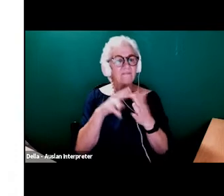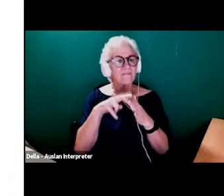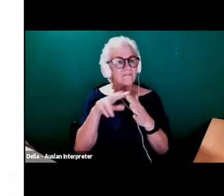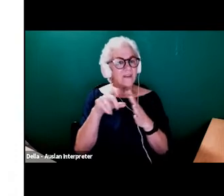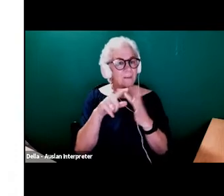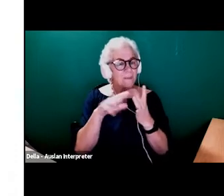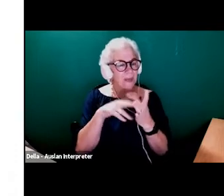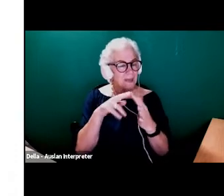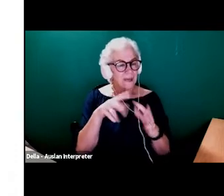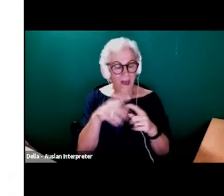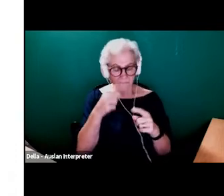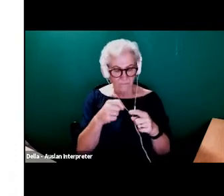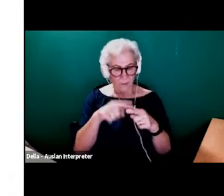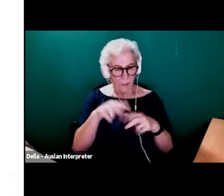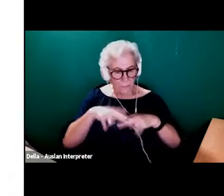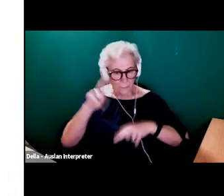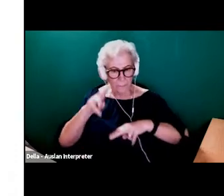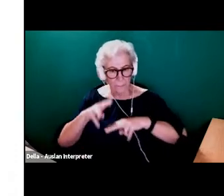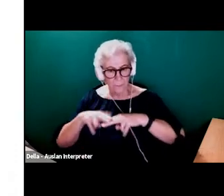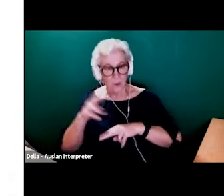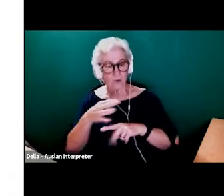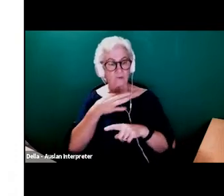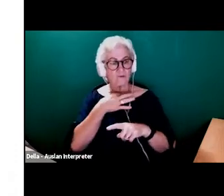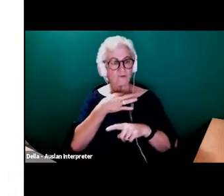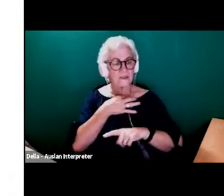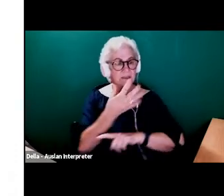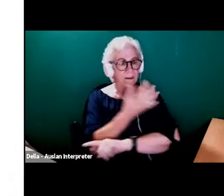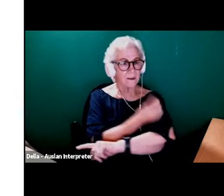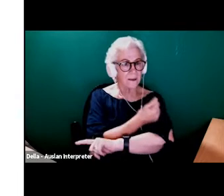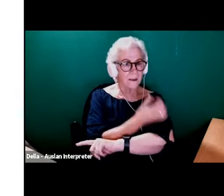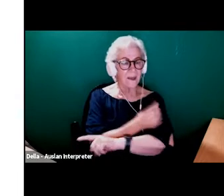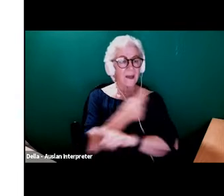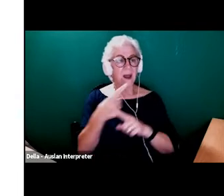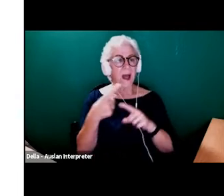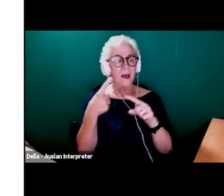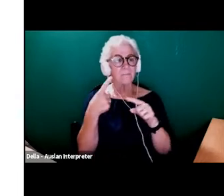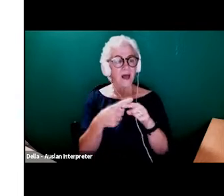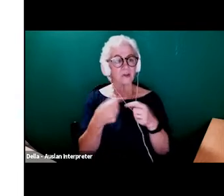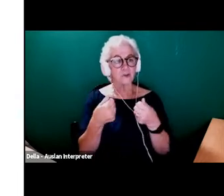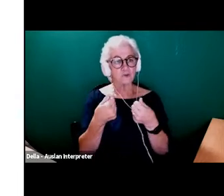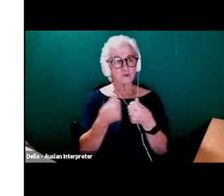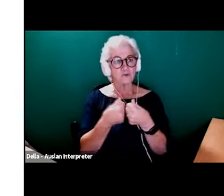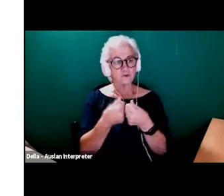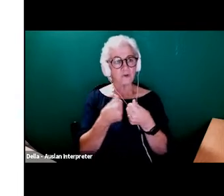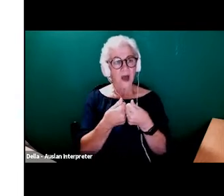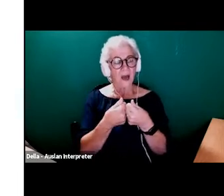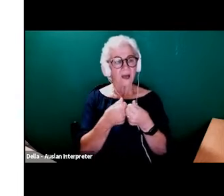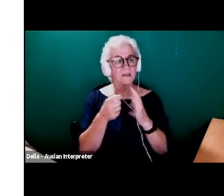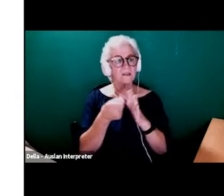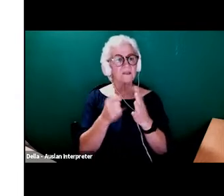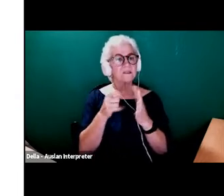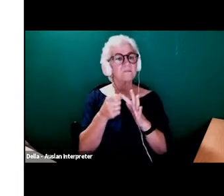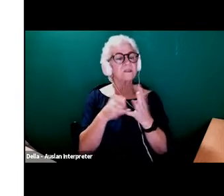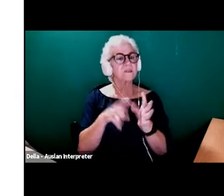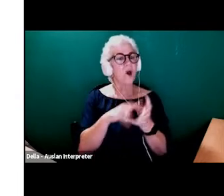jurisdictions. We saw increases in risky injecting, and there were reports of drug-induced psychosis, particularly related to that increase in psychostimulant